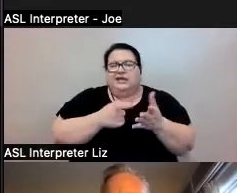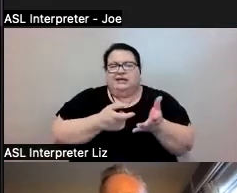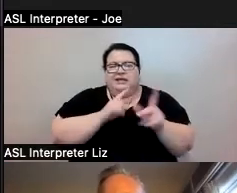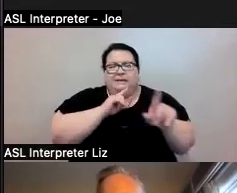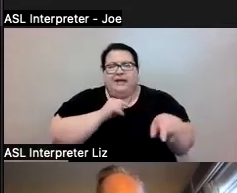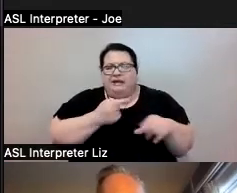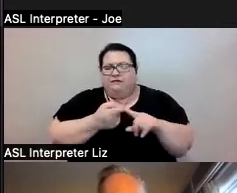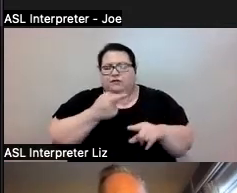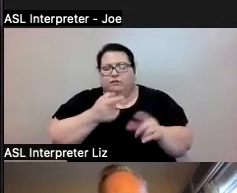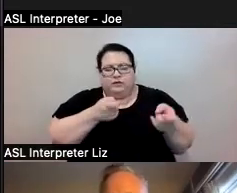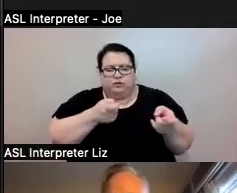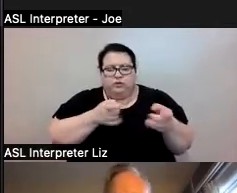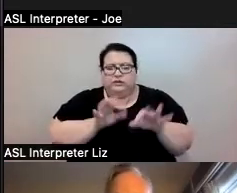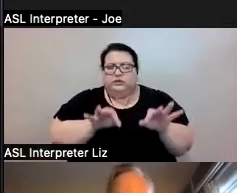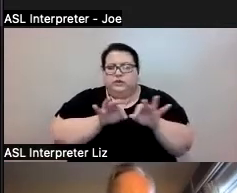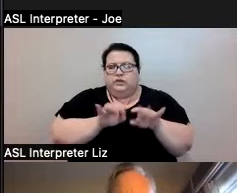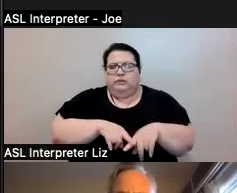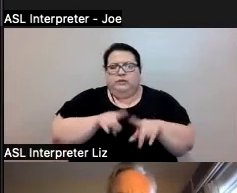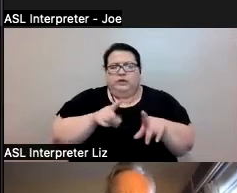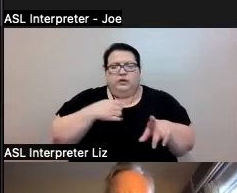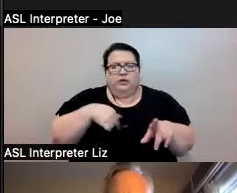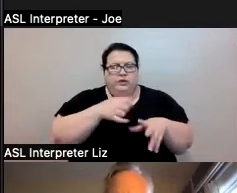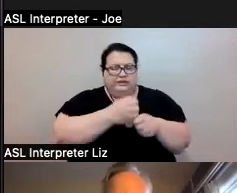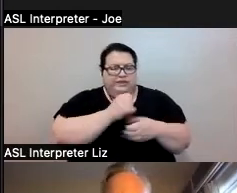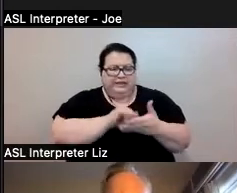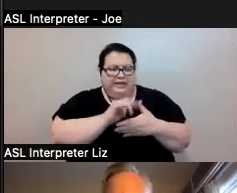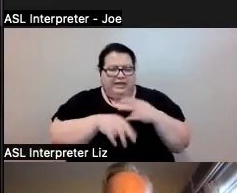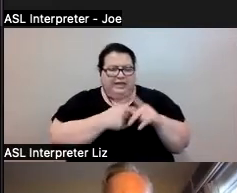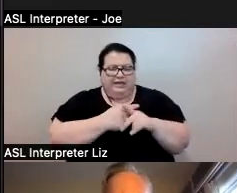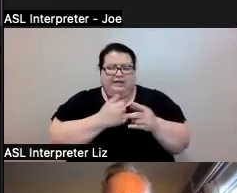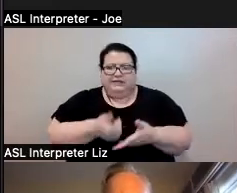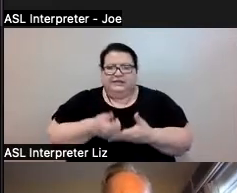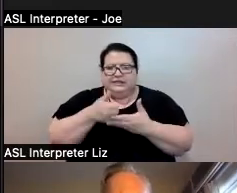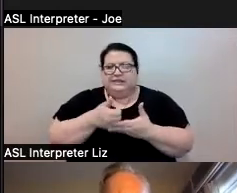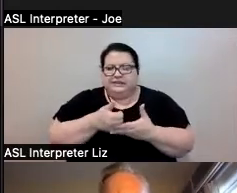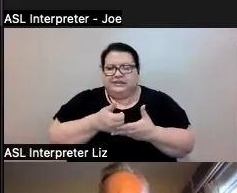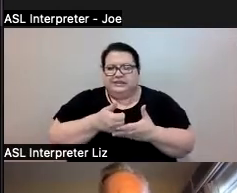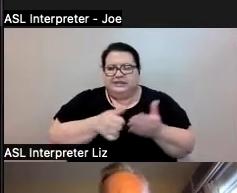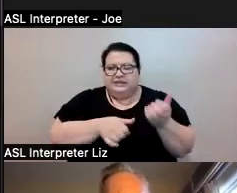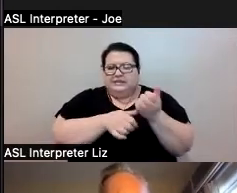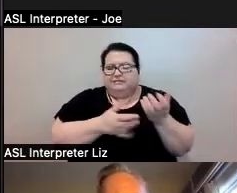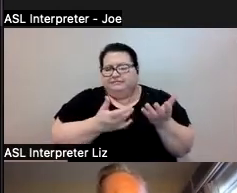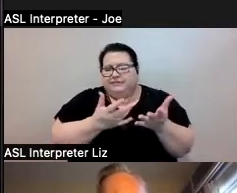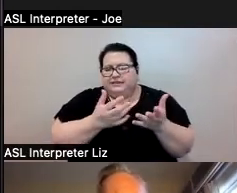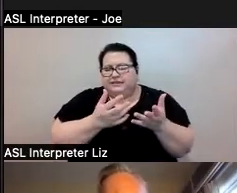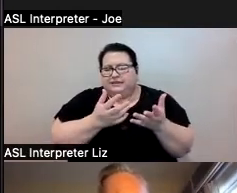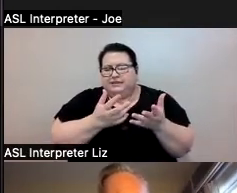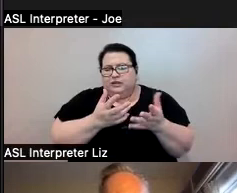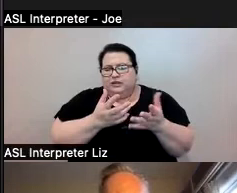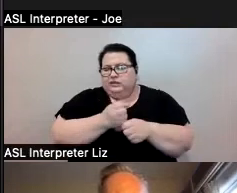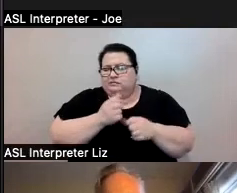incident is critical. But we take that type of assistance quite readily on